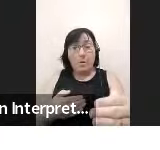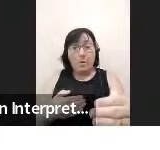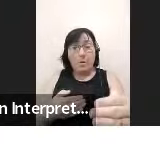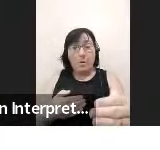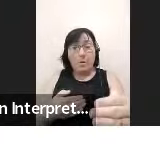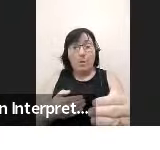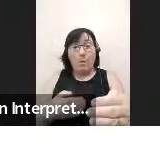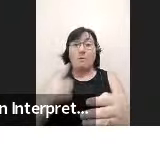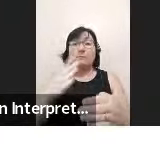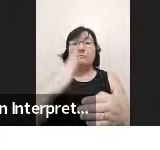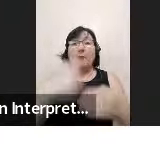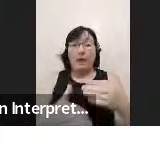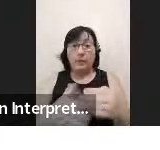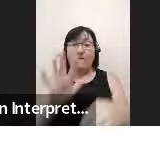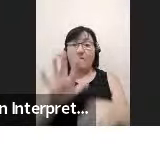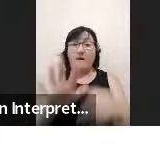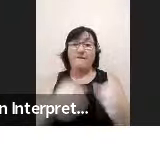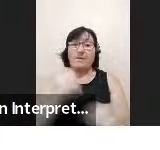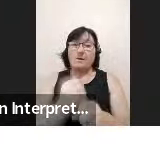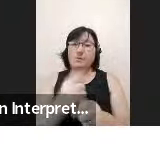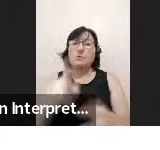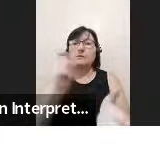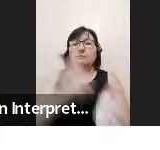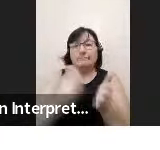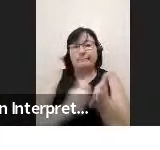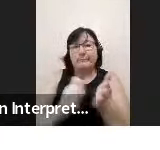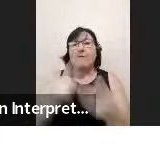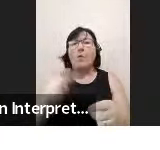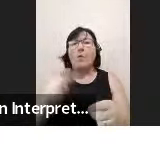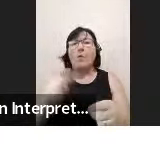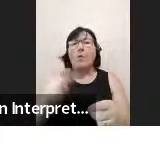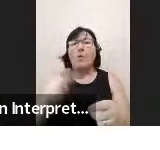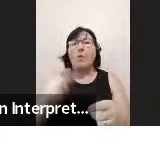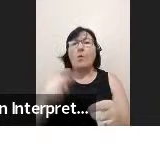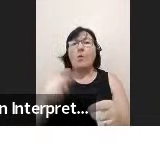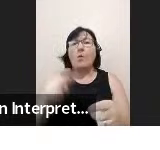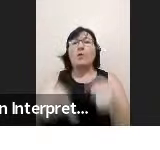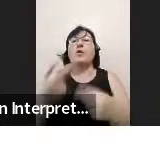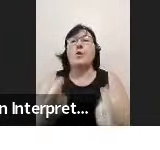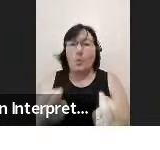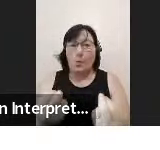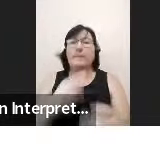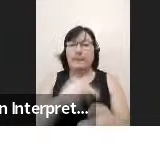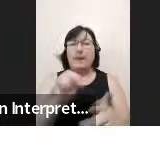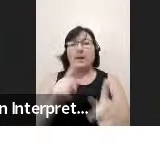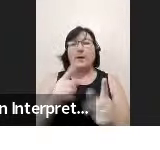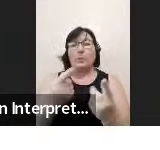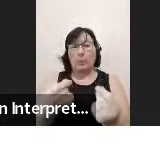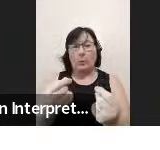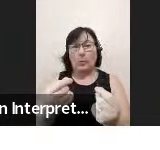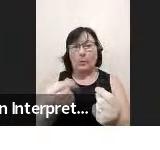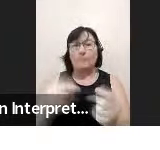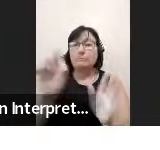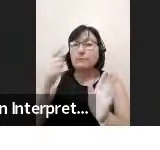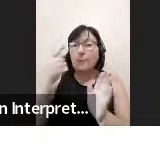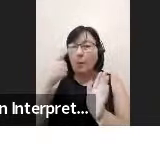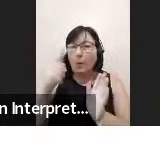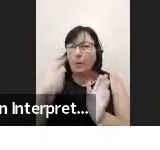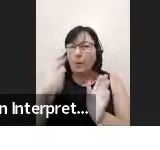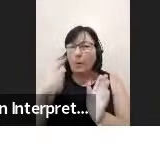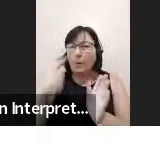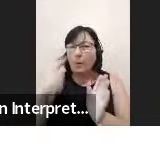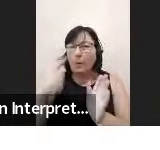a renewal. Then we will do a maintenance audit again to check whether you are still compliant, which is a dipstick really, to just check whether